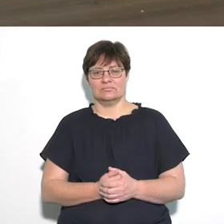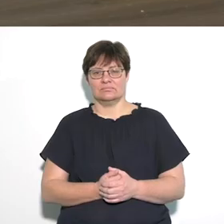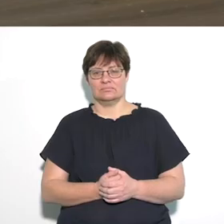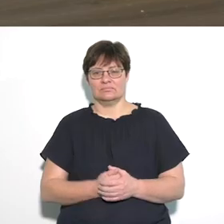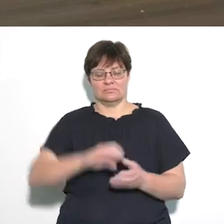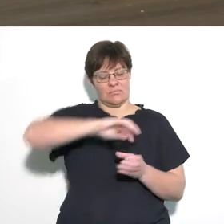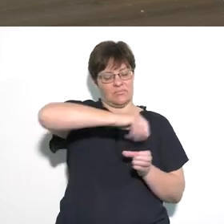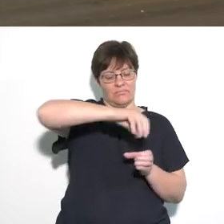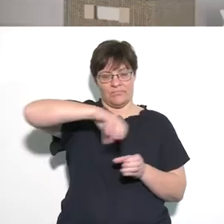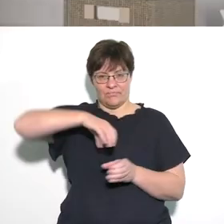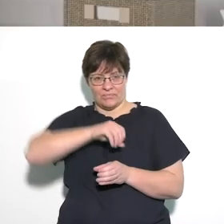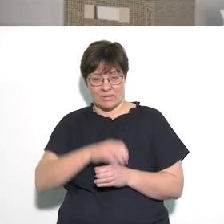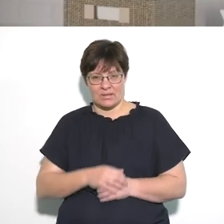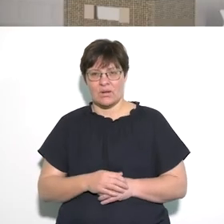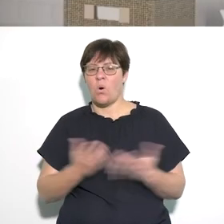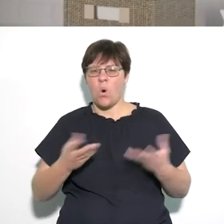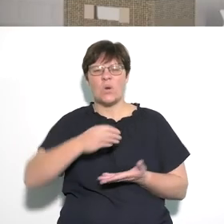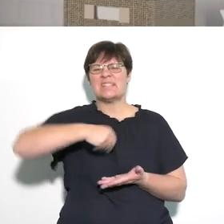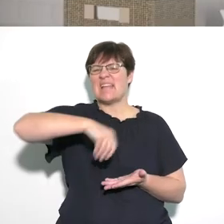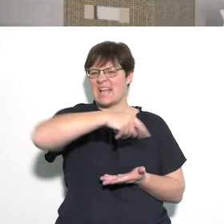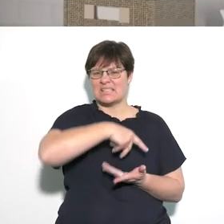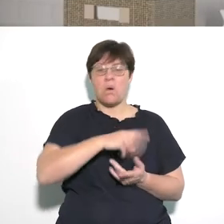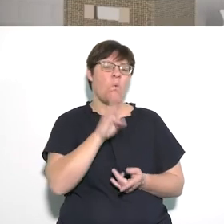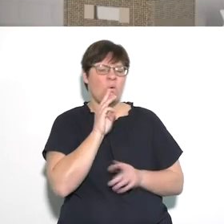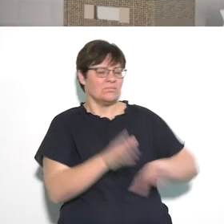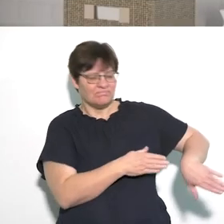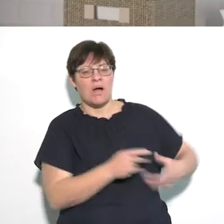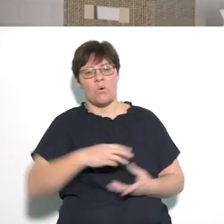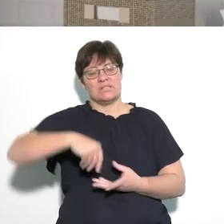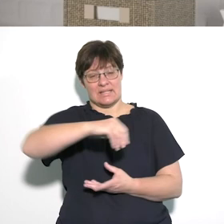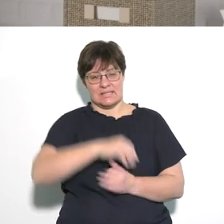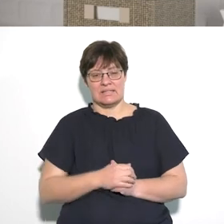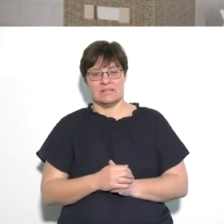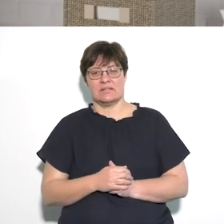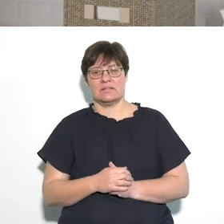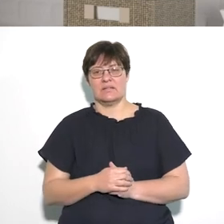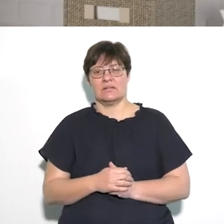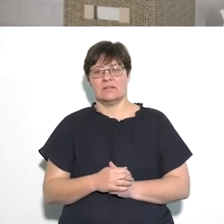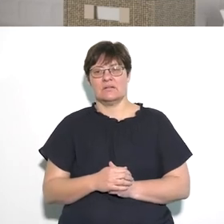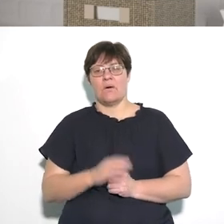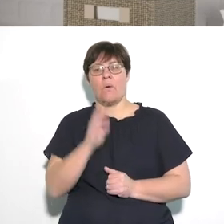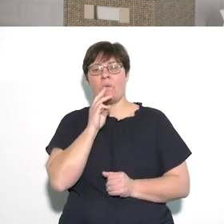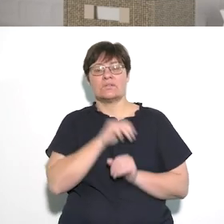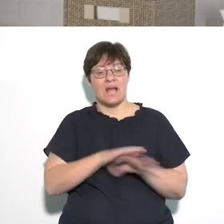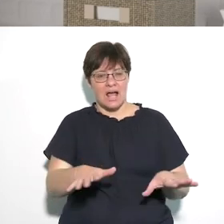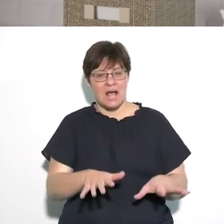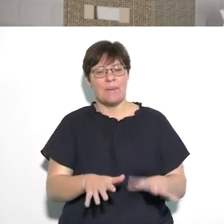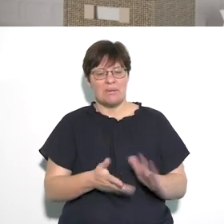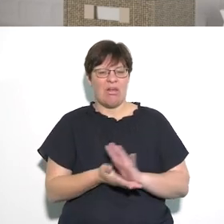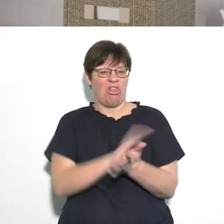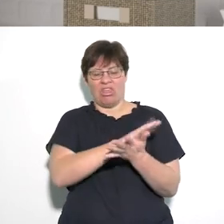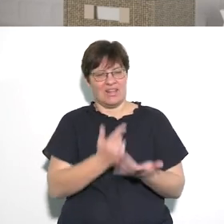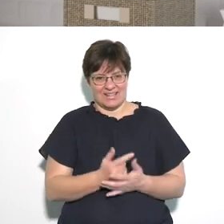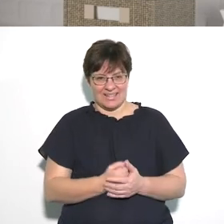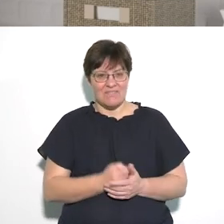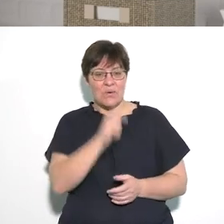Screw the tops back on. You could also use sand instead of water, but water, if it spills, doesn't make so much of a